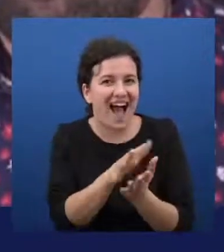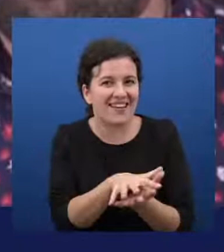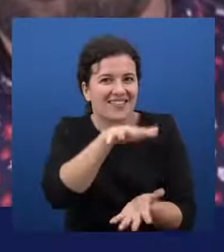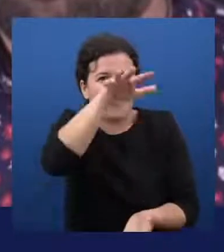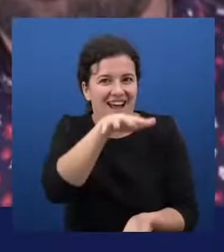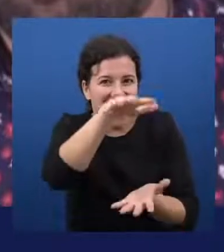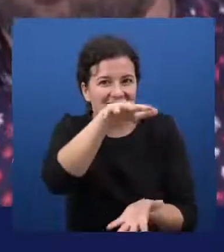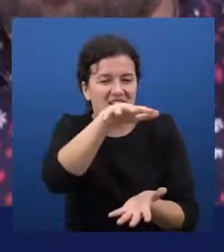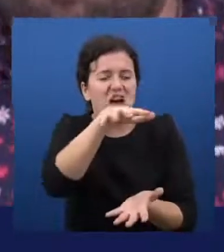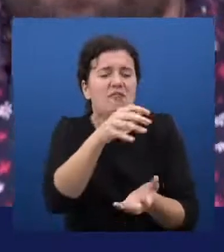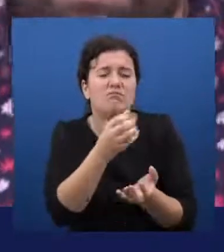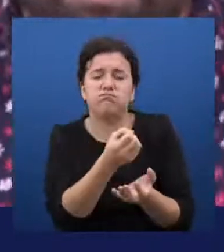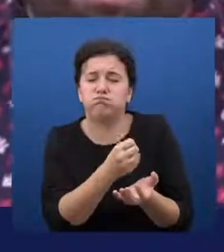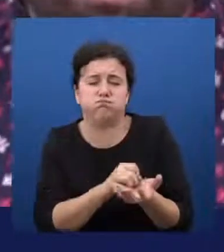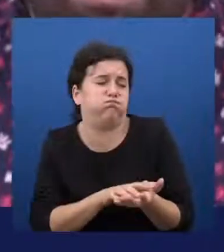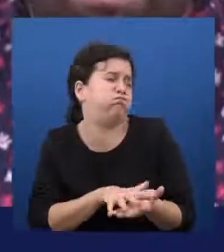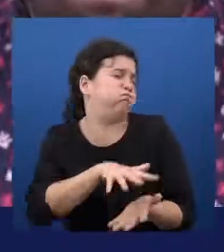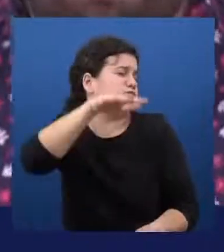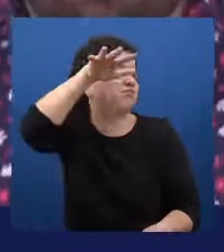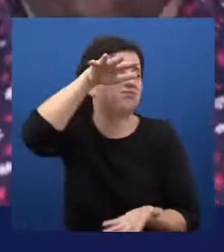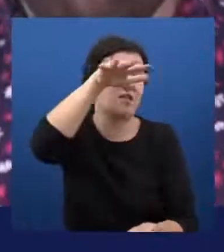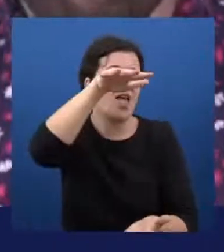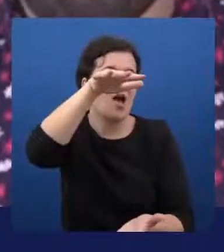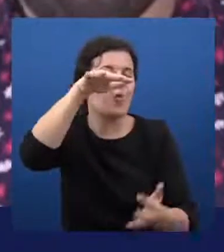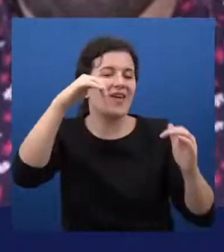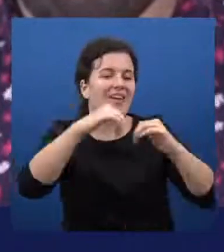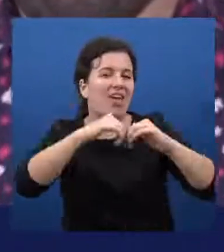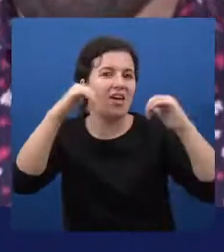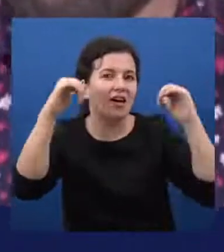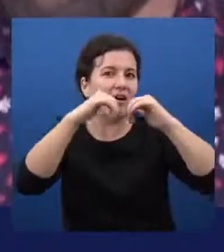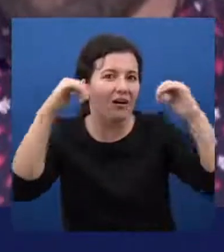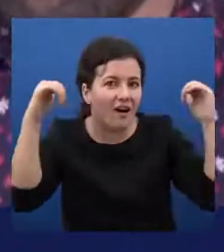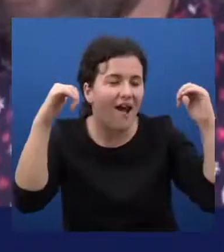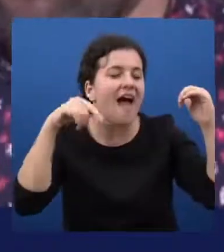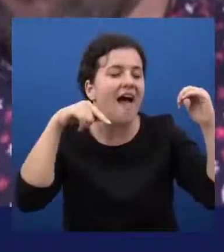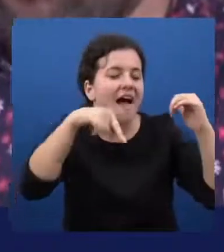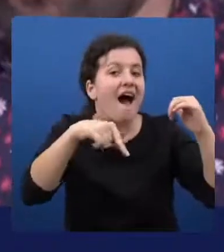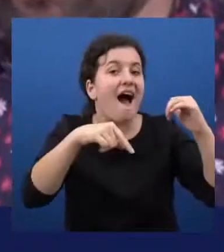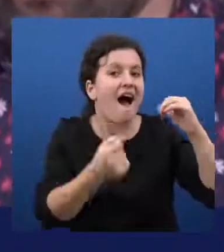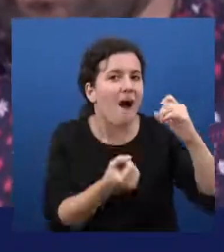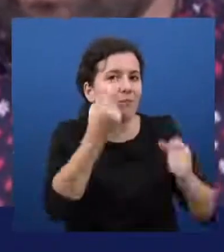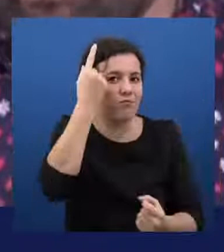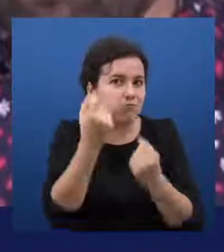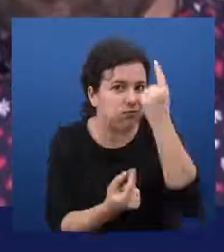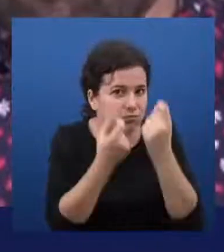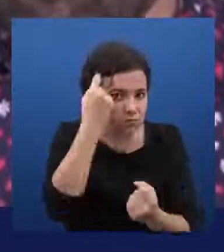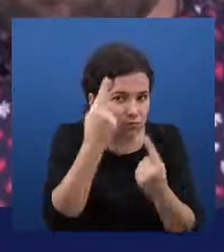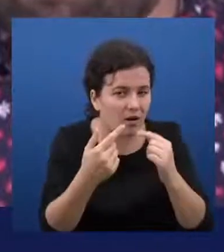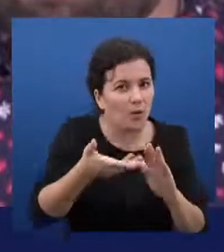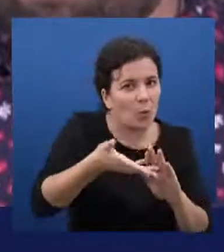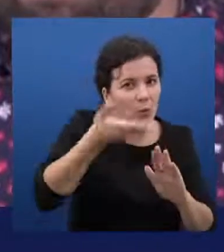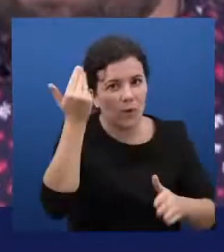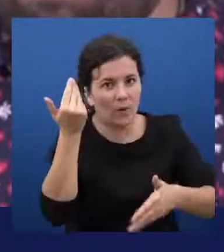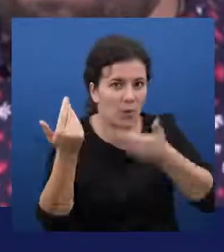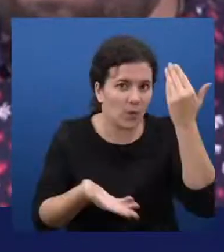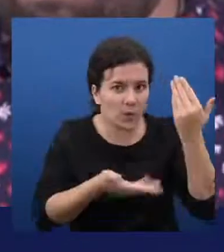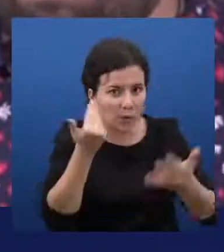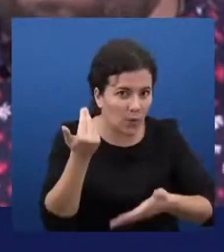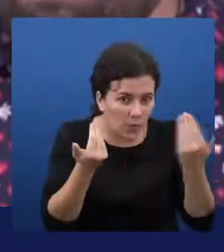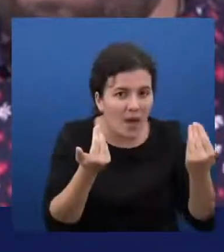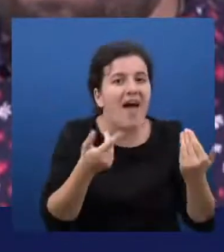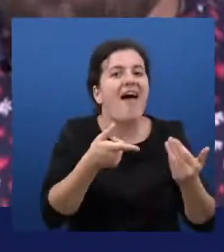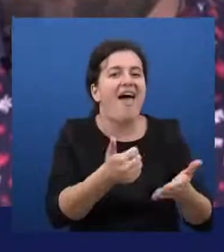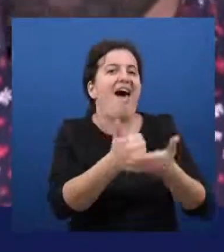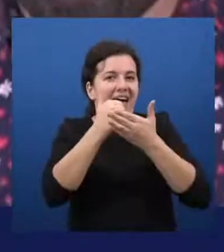we have, the ethical conversation has always been there. We're now surfacing it in a much higher level. And it